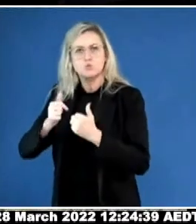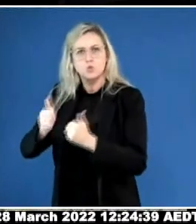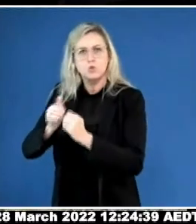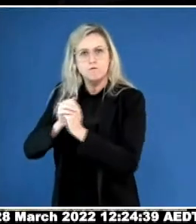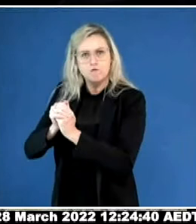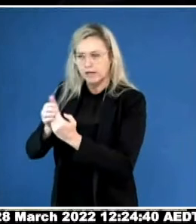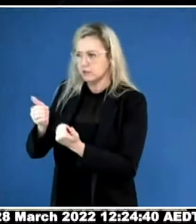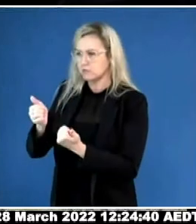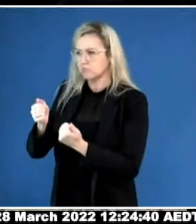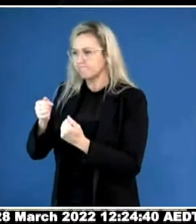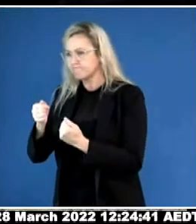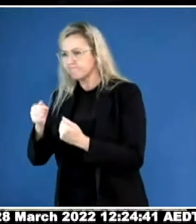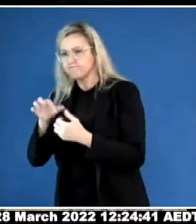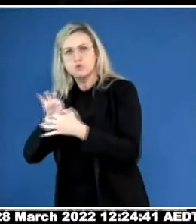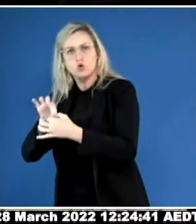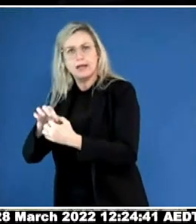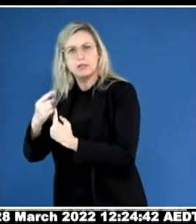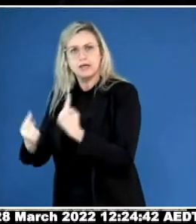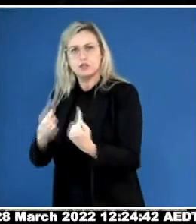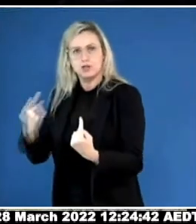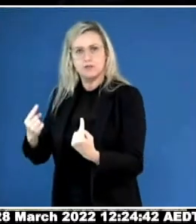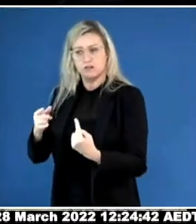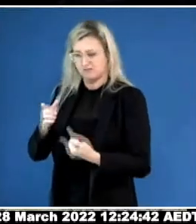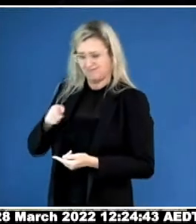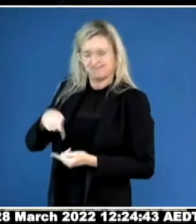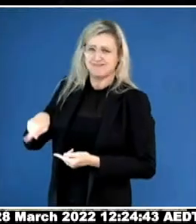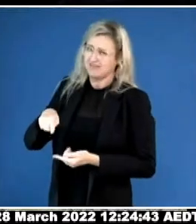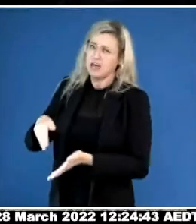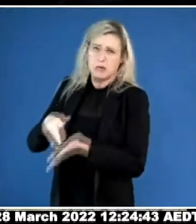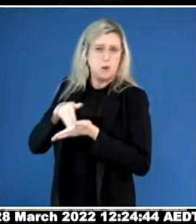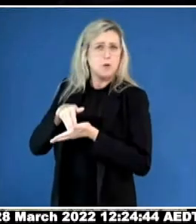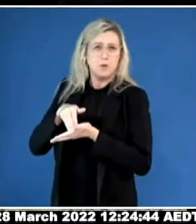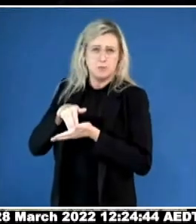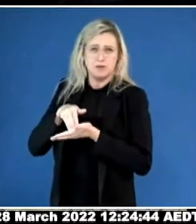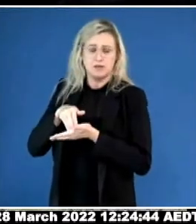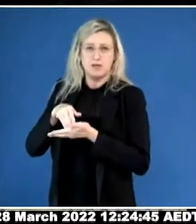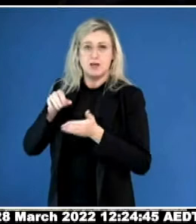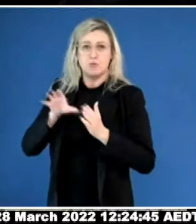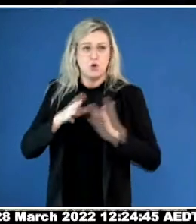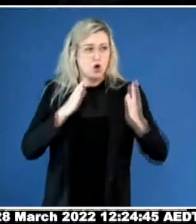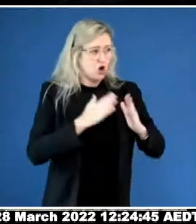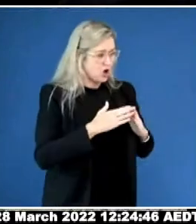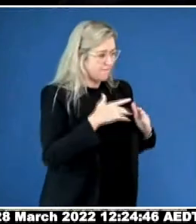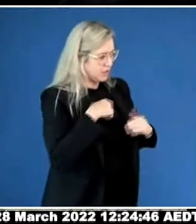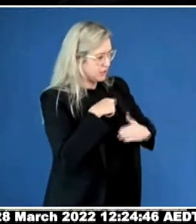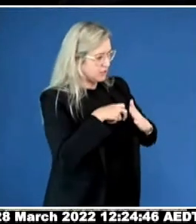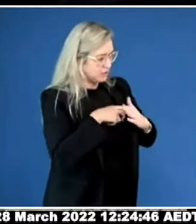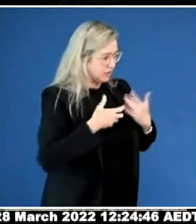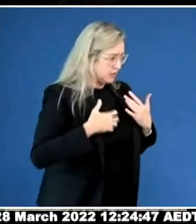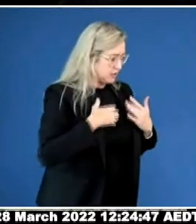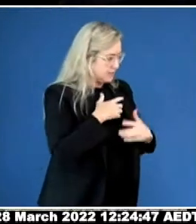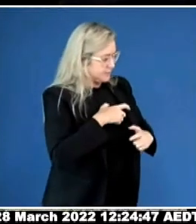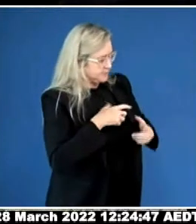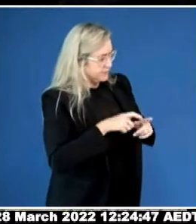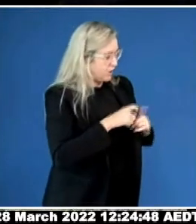what kept me going for a lot of the time, was knowing that I could get out of the house to a training camp, or knowing that I could go to a training session, I could